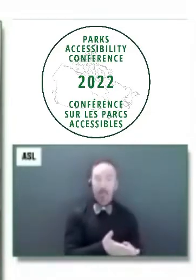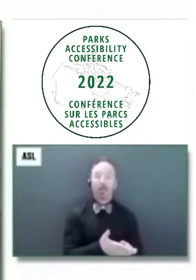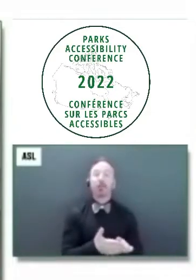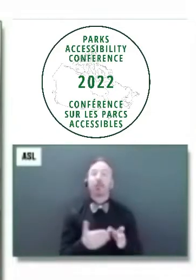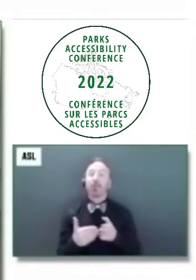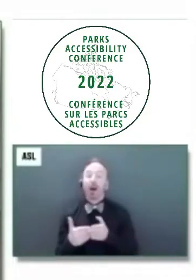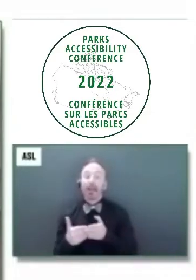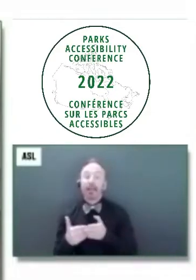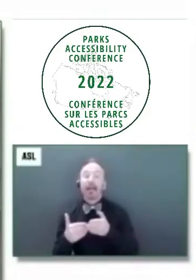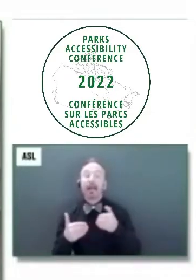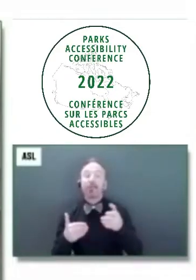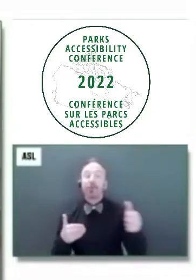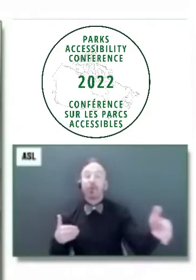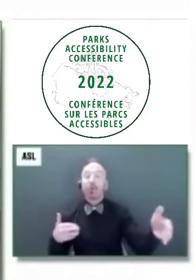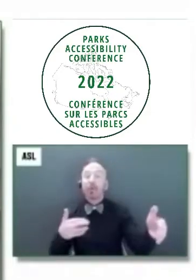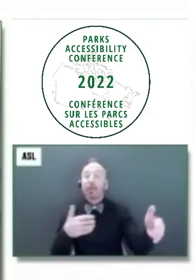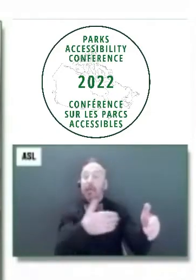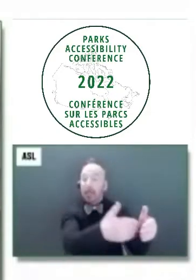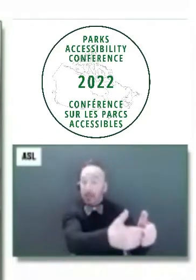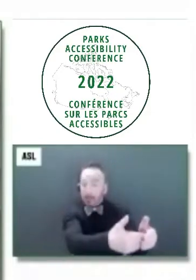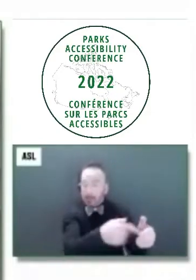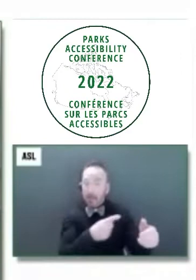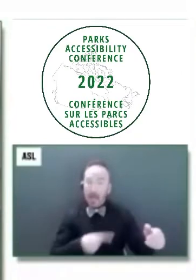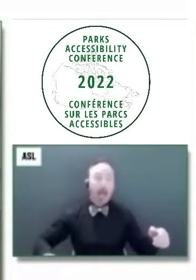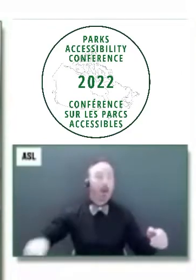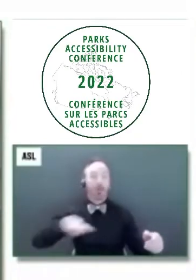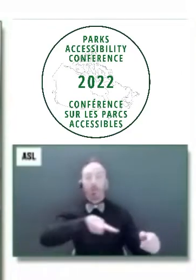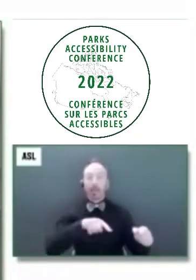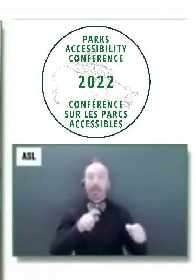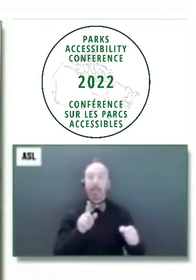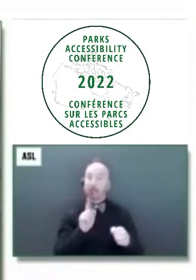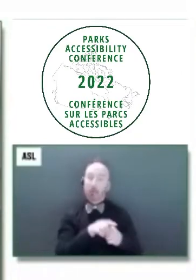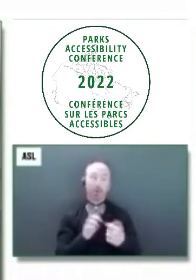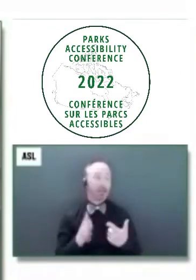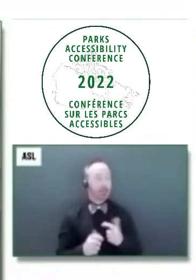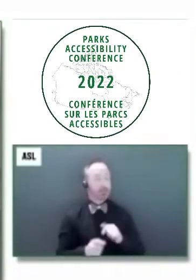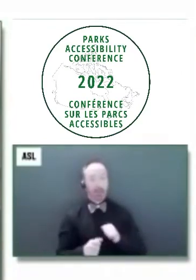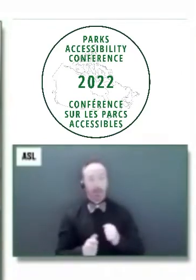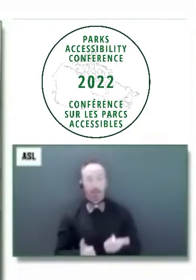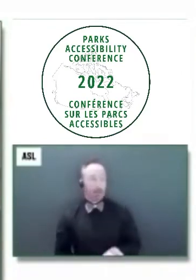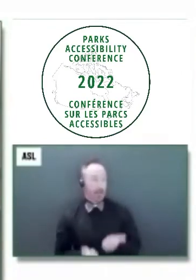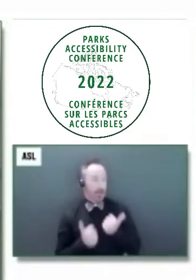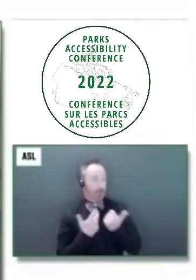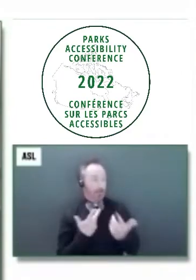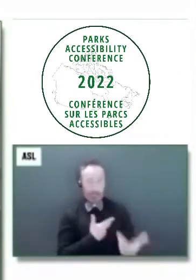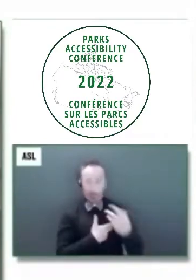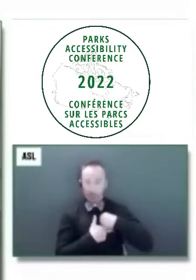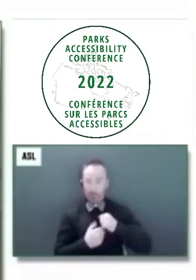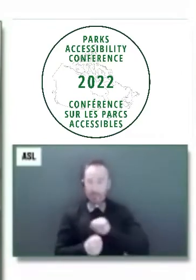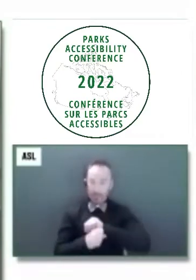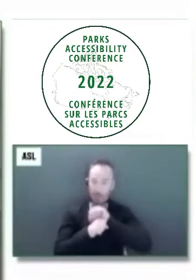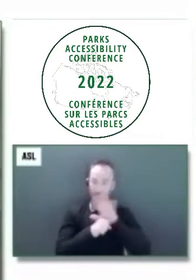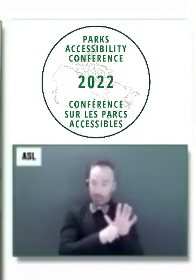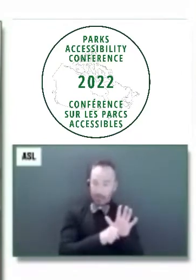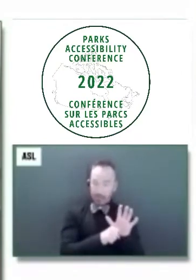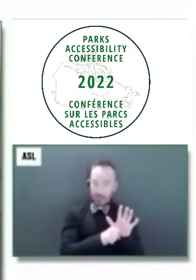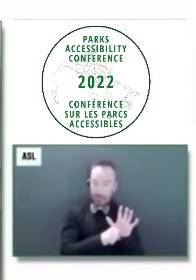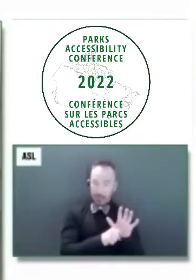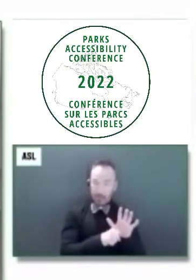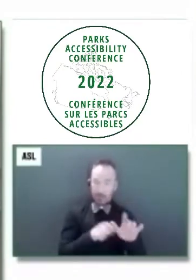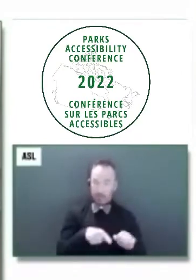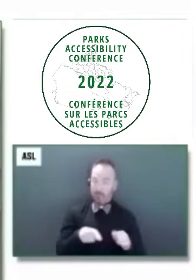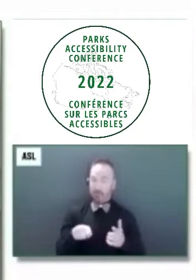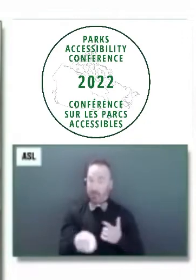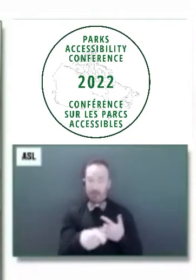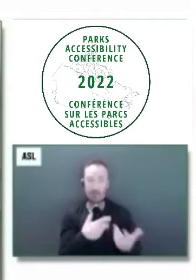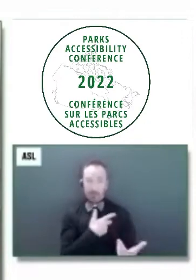live with COVID-19 and as we prepare for whatever is next isn't just something to watch. In my perspective, it's something we all have to take